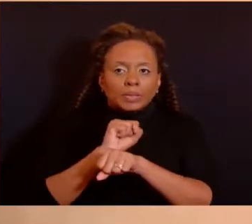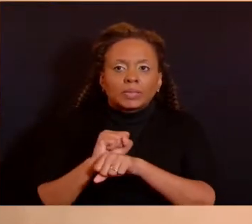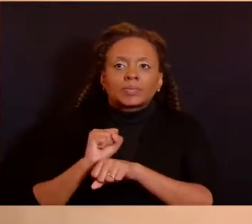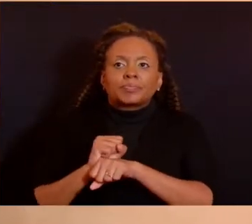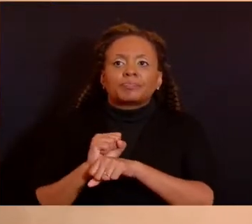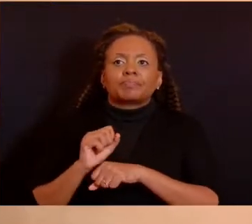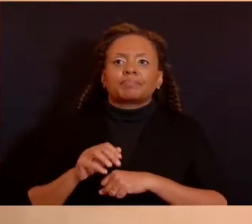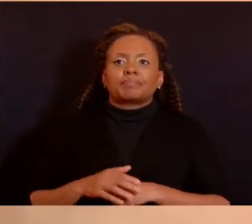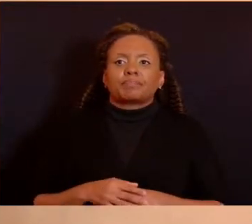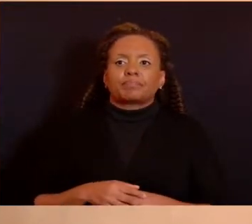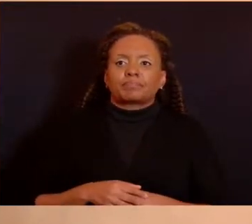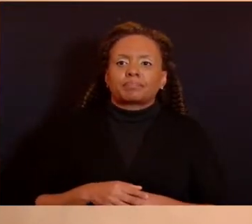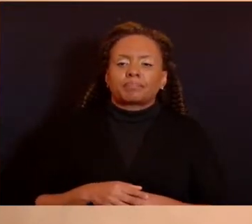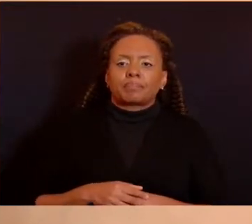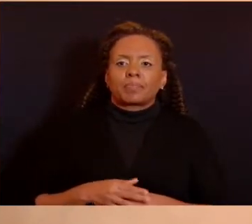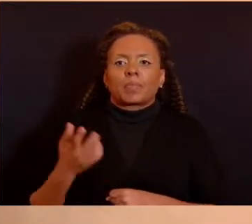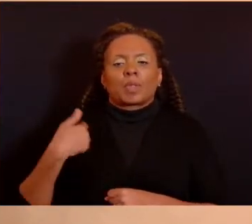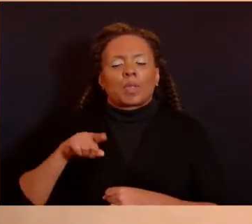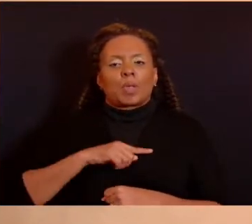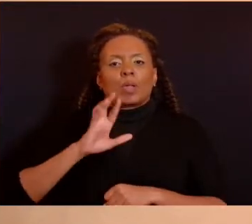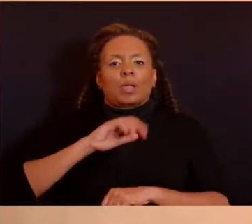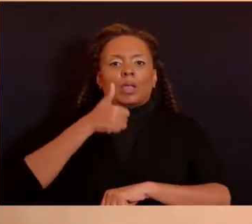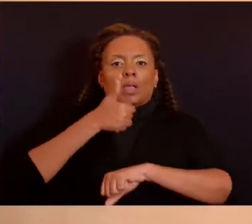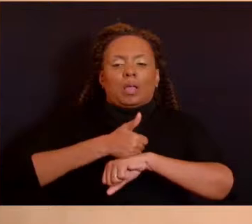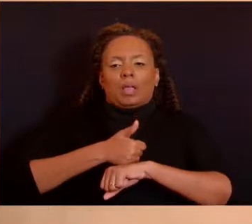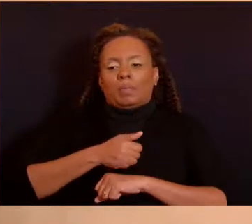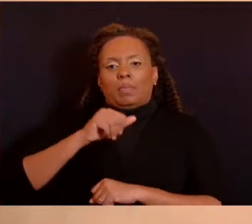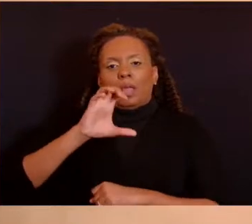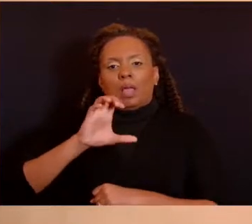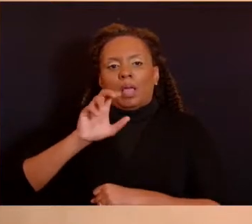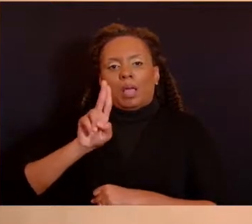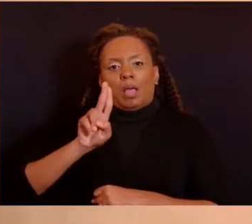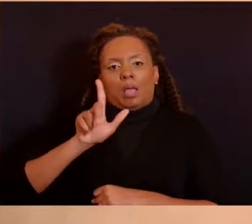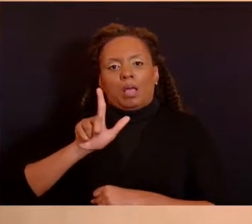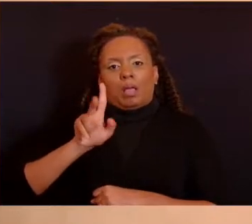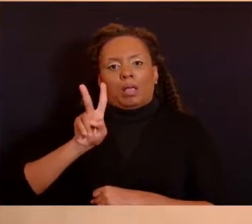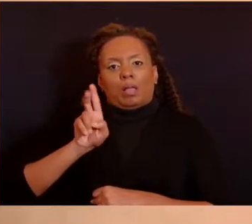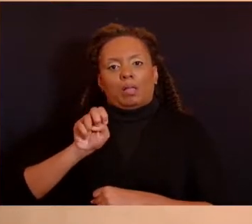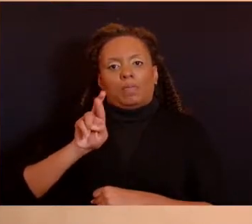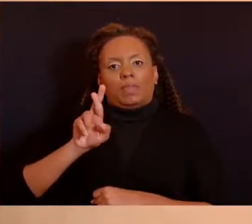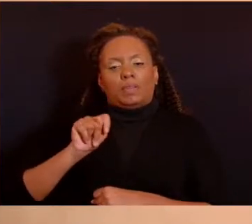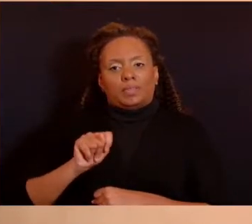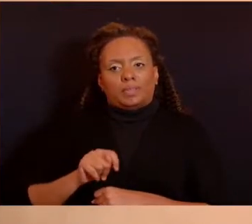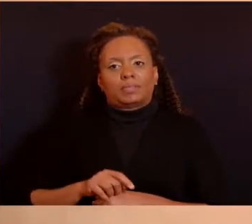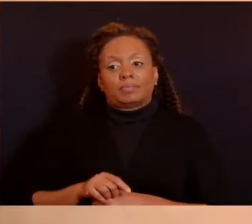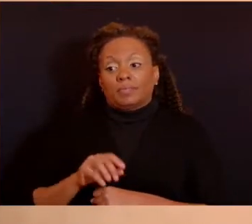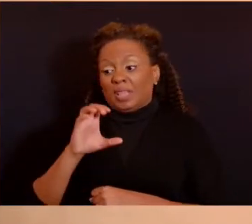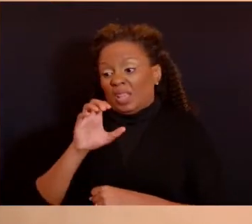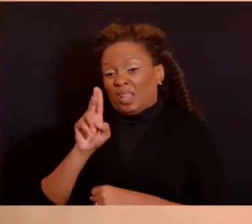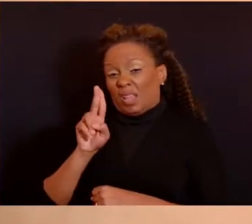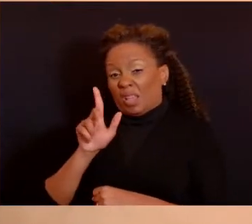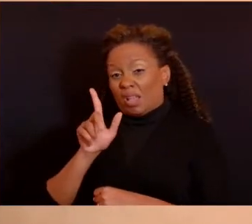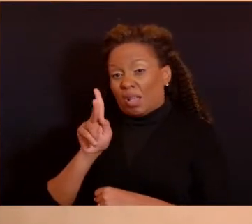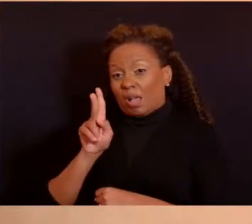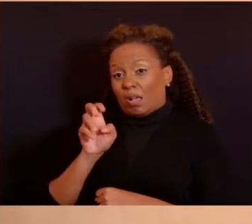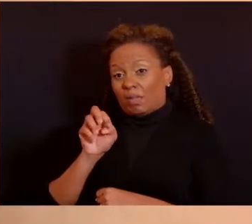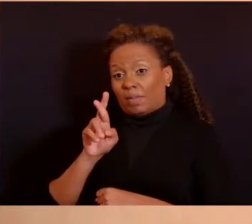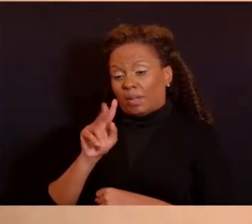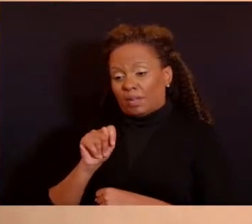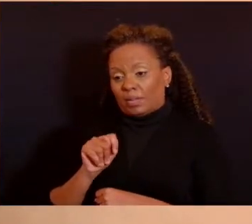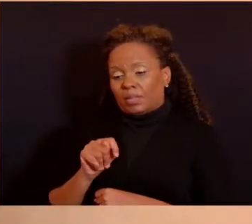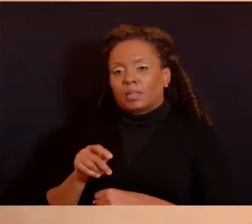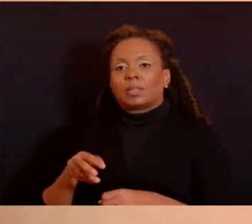doing is that we are installing a culvert in the general area that caused the Chapman Lane Road to be blocked.